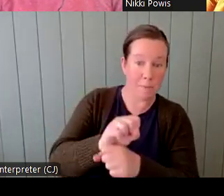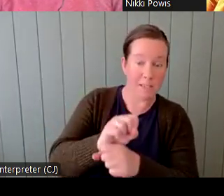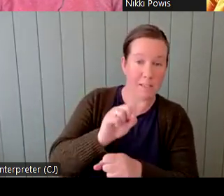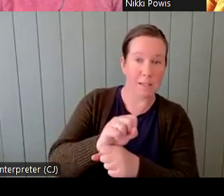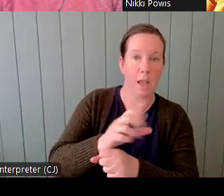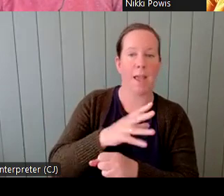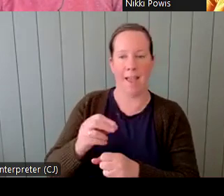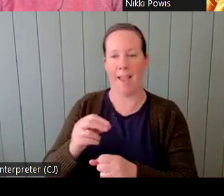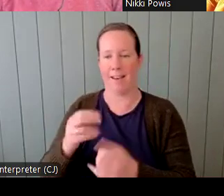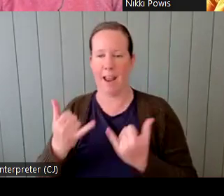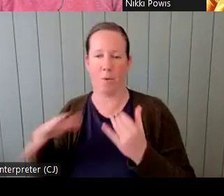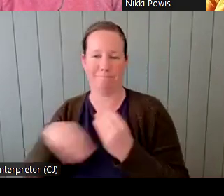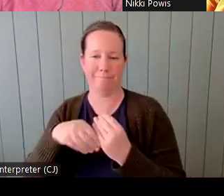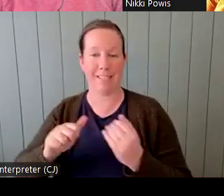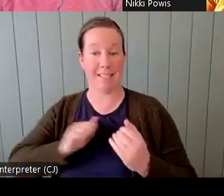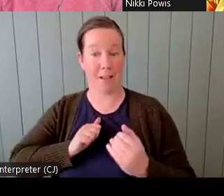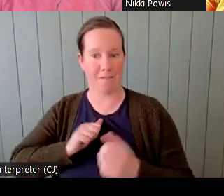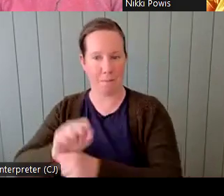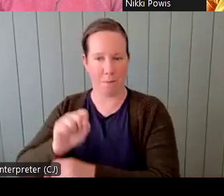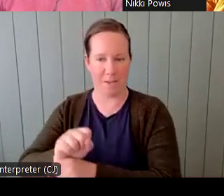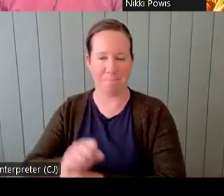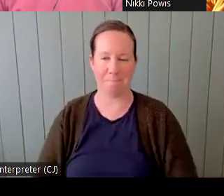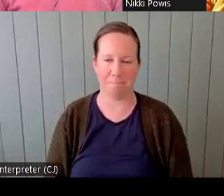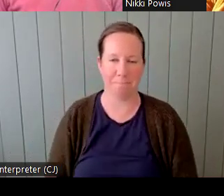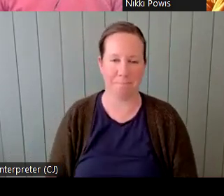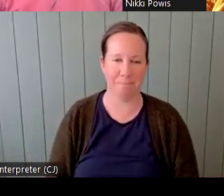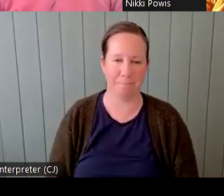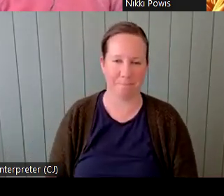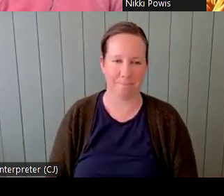So that's a little bit about NDI. Thank you. All